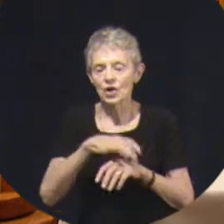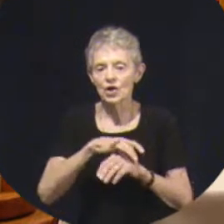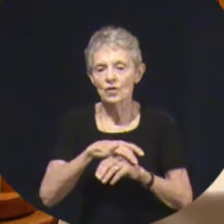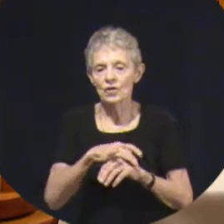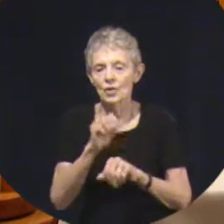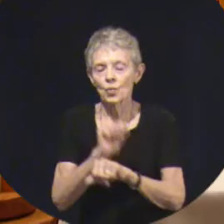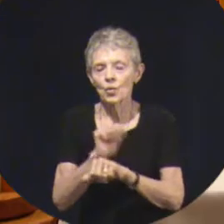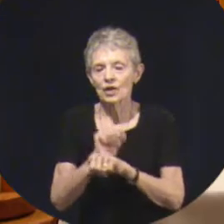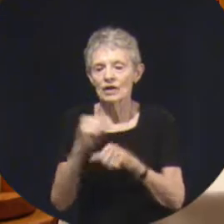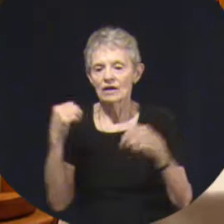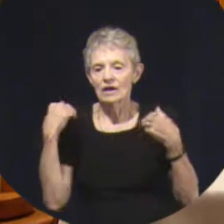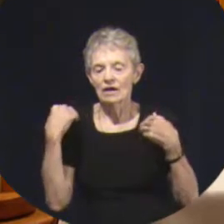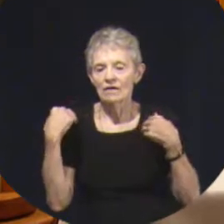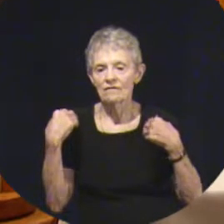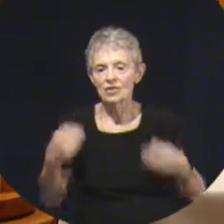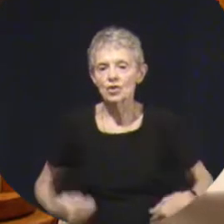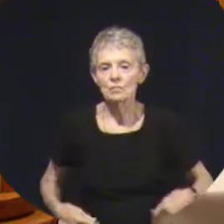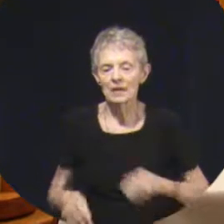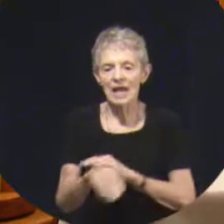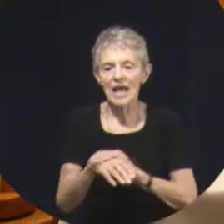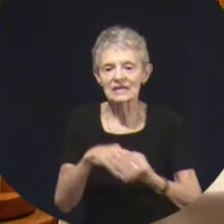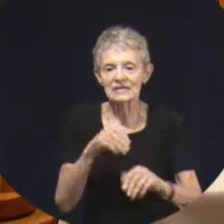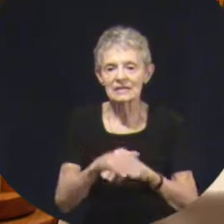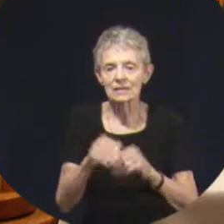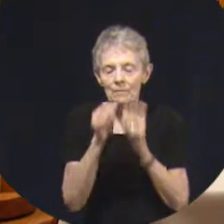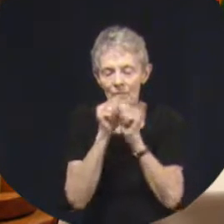life. Blessed be God forever.